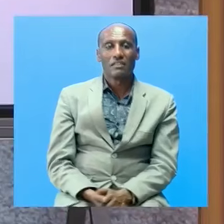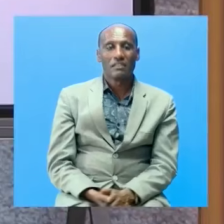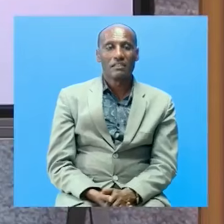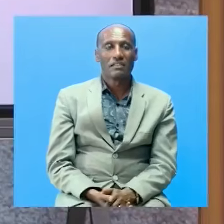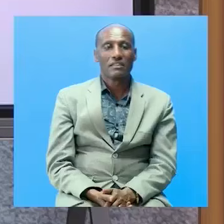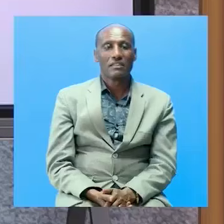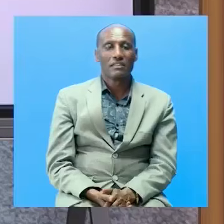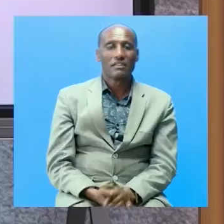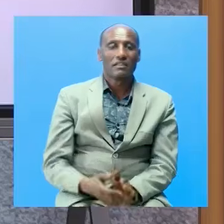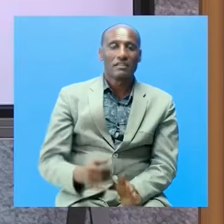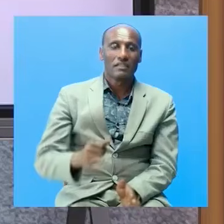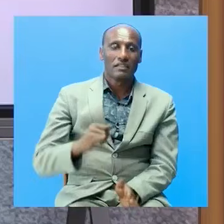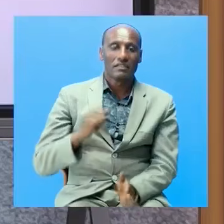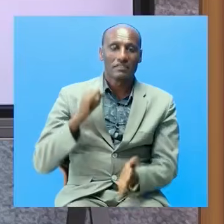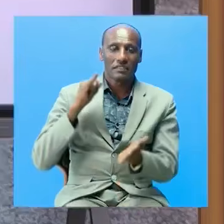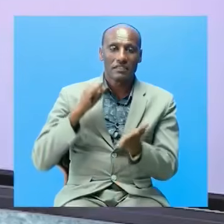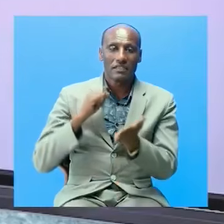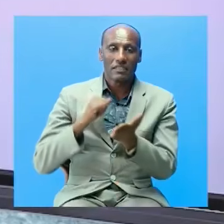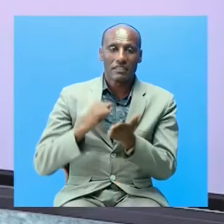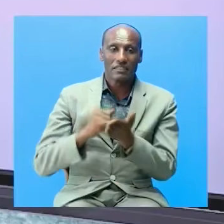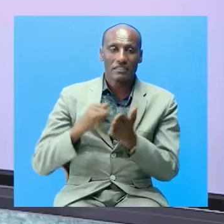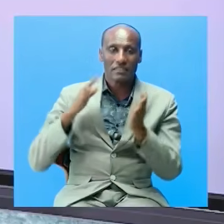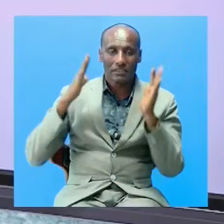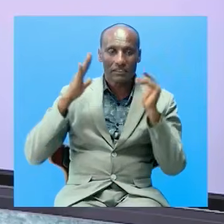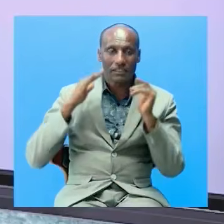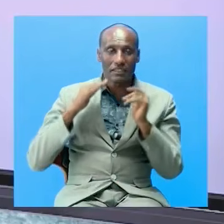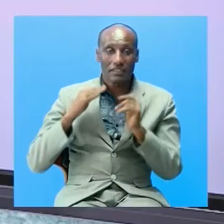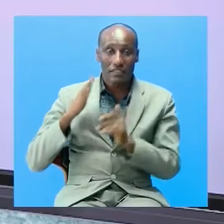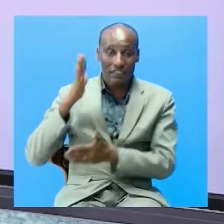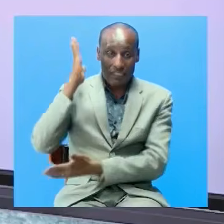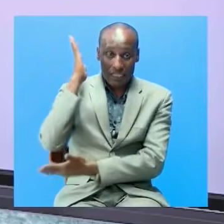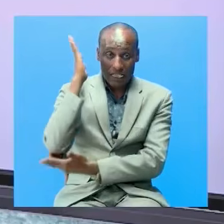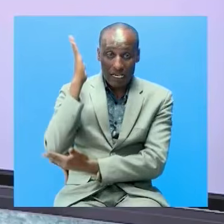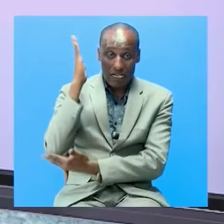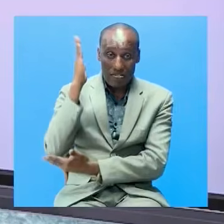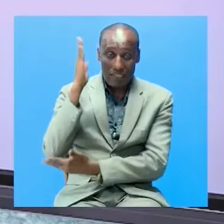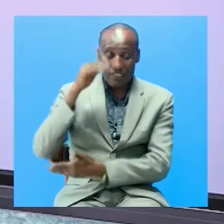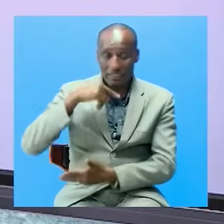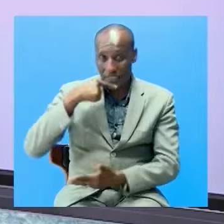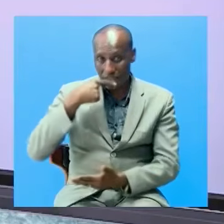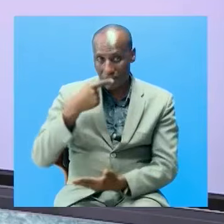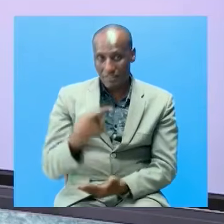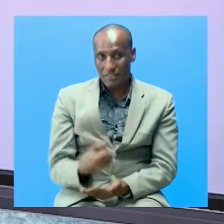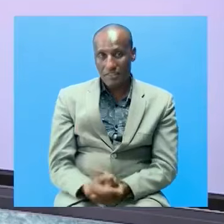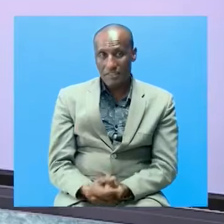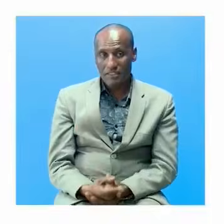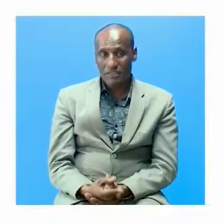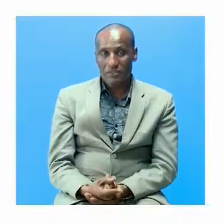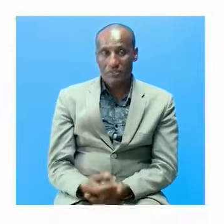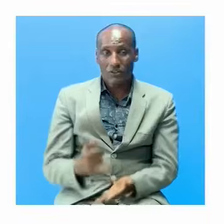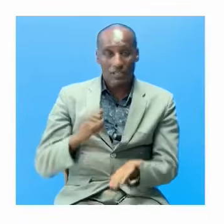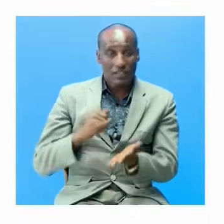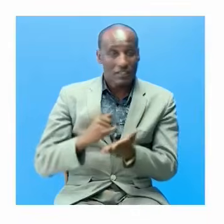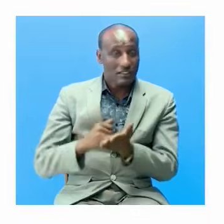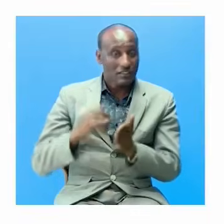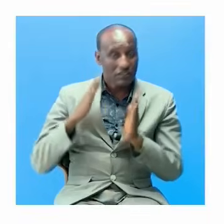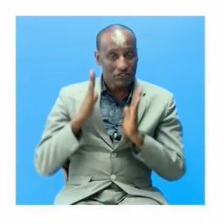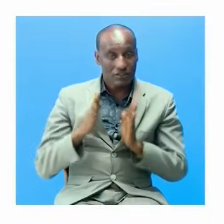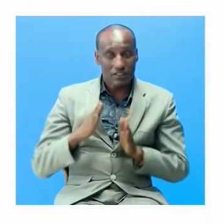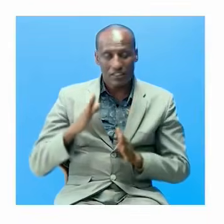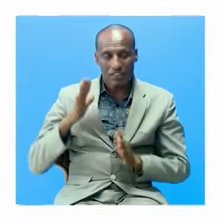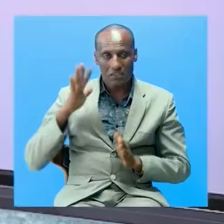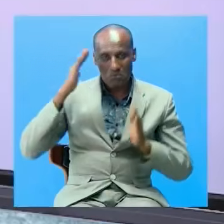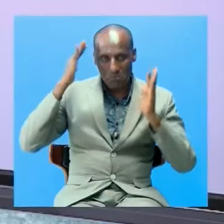Do you see this sentence? If God says it shall rain, who is saying it shall rain? God. If